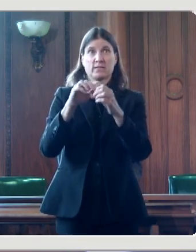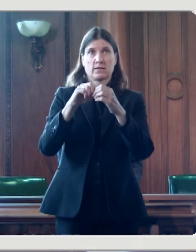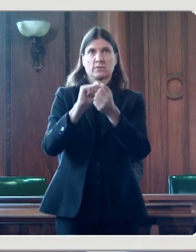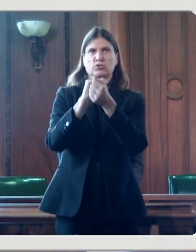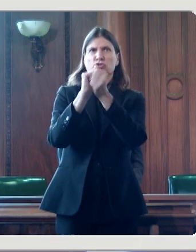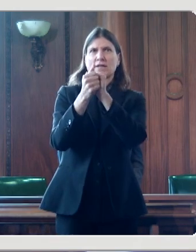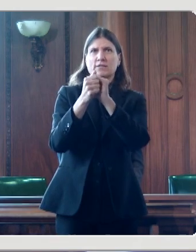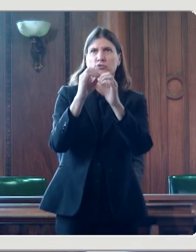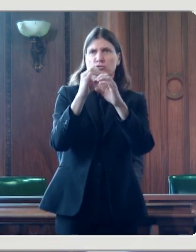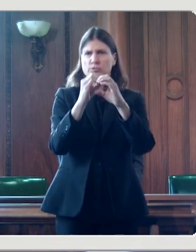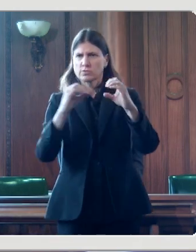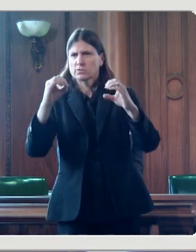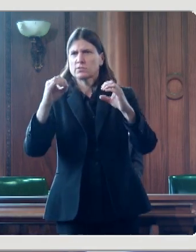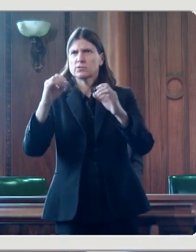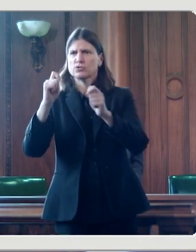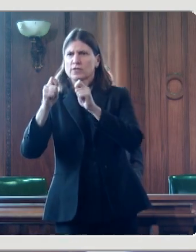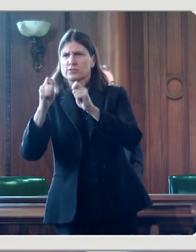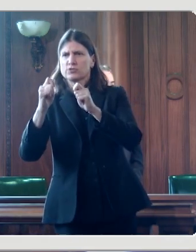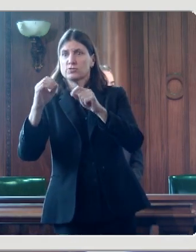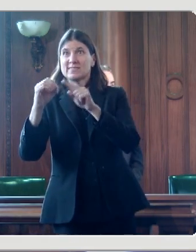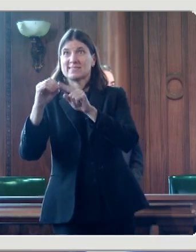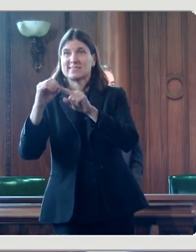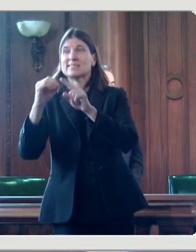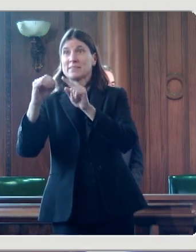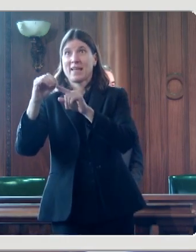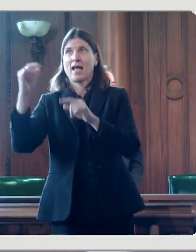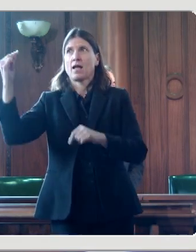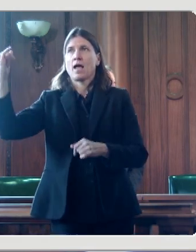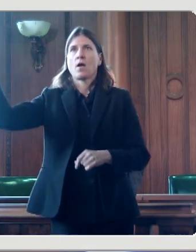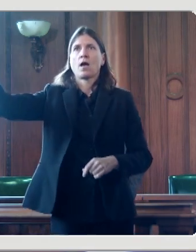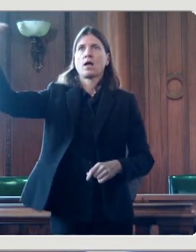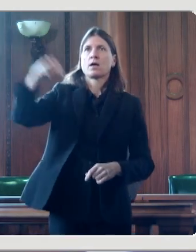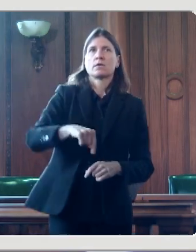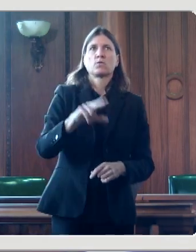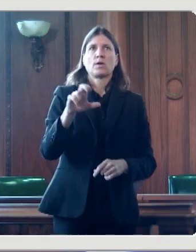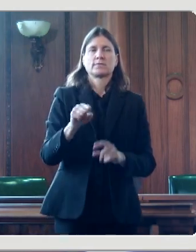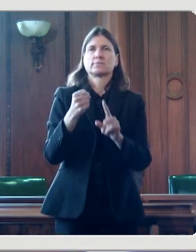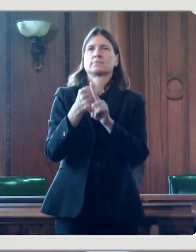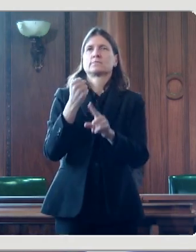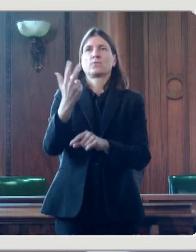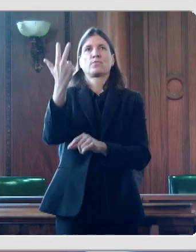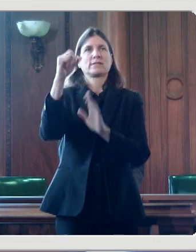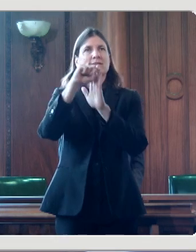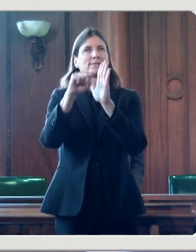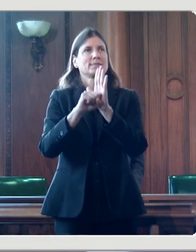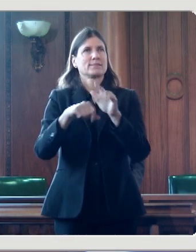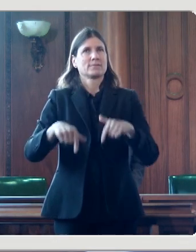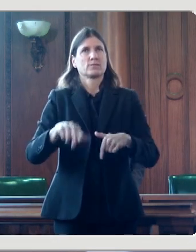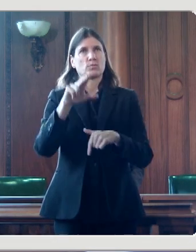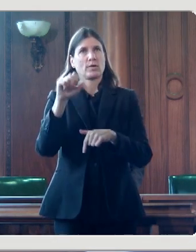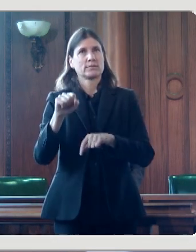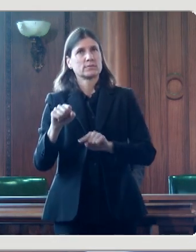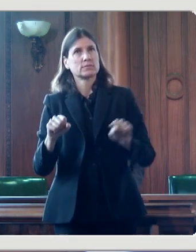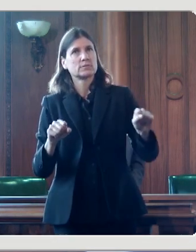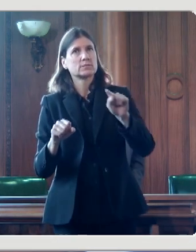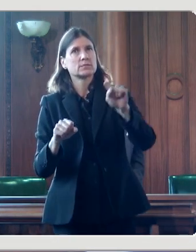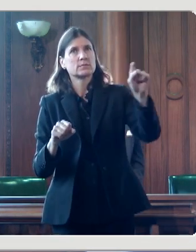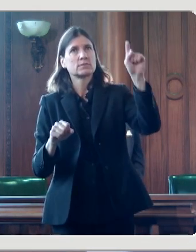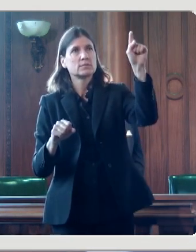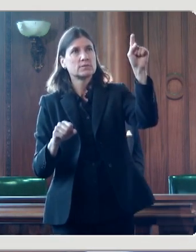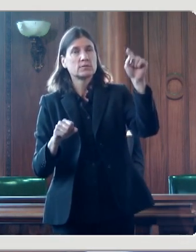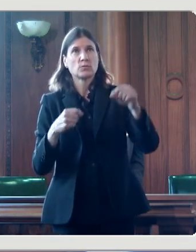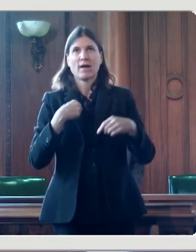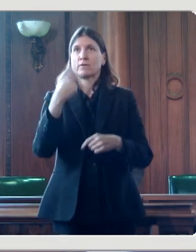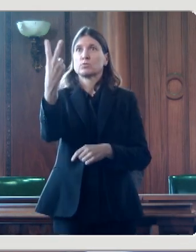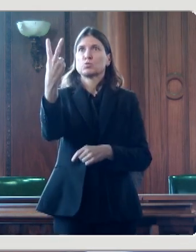and could be the dominant form here in the United States within a matter of months. And we know when we look at the number of new cases